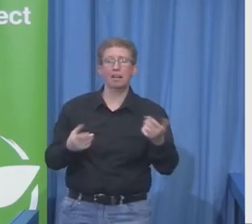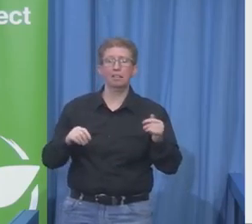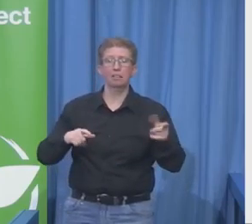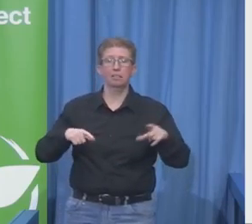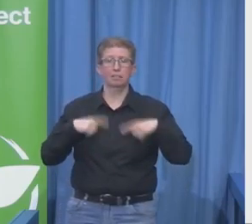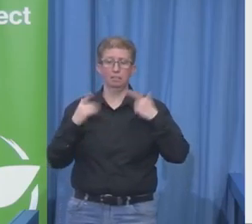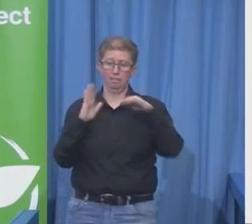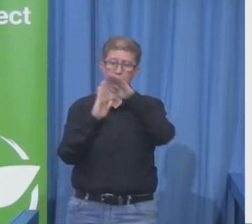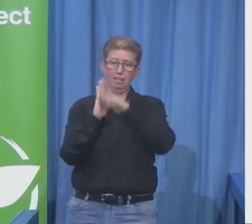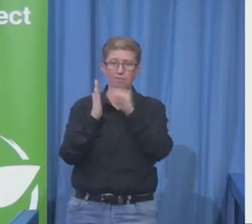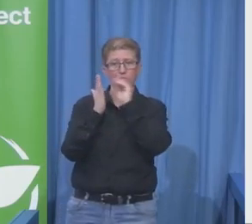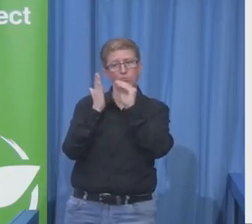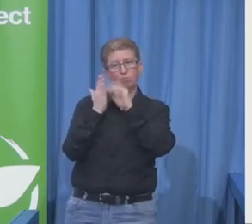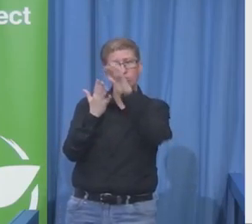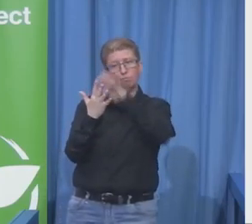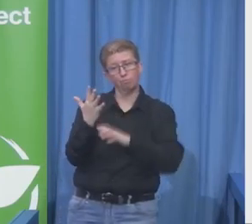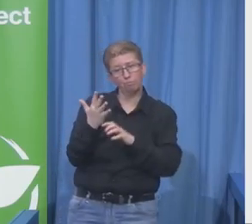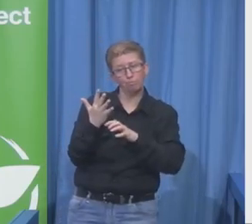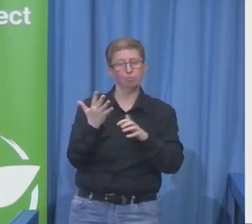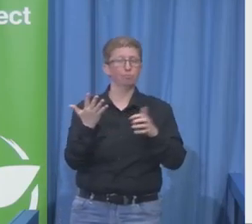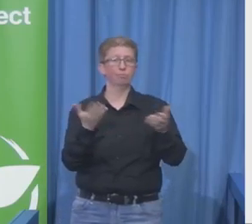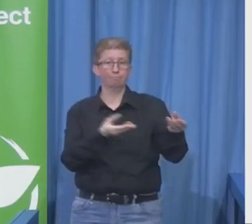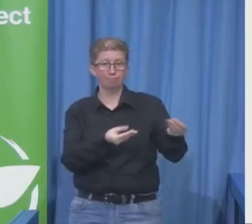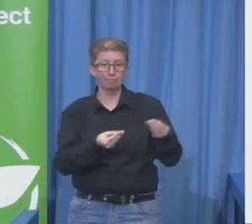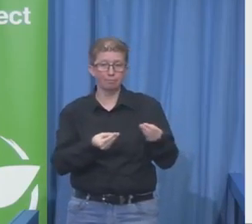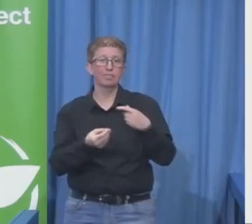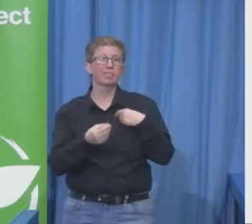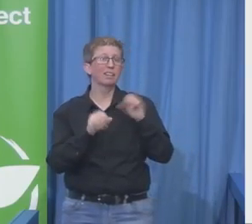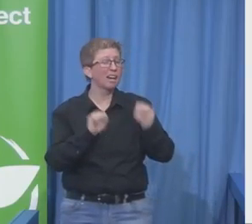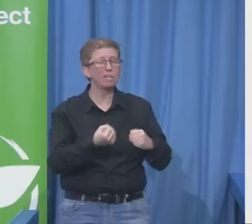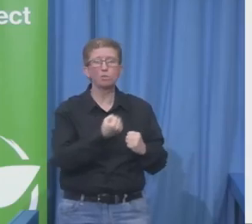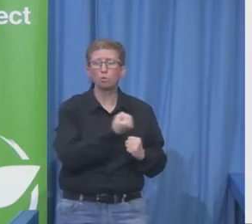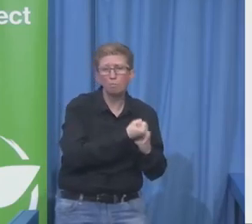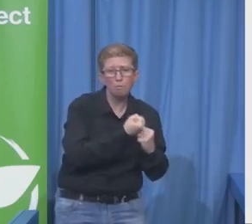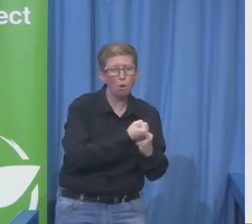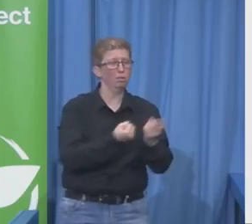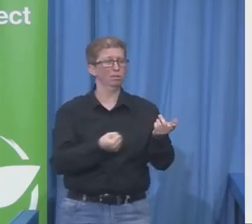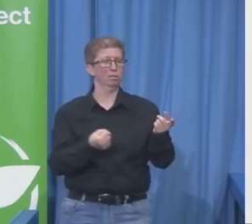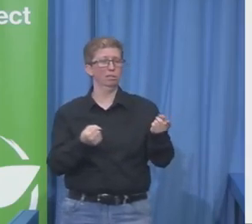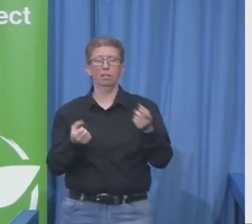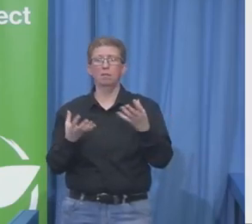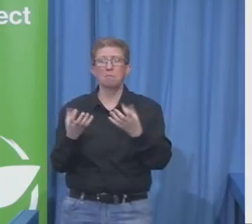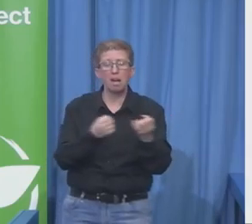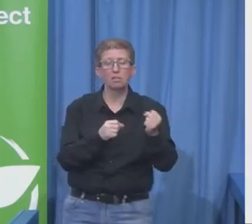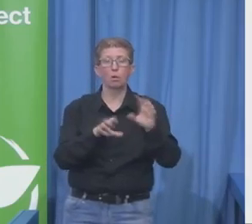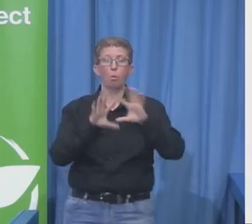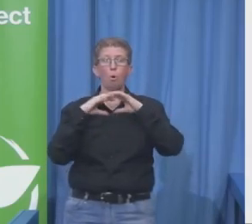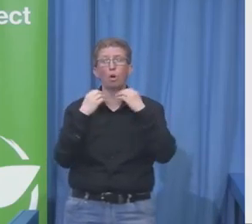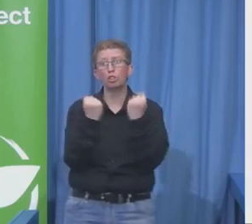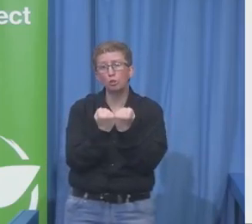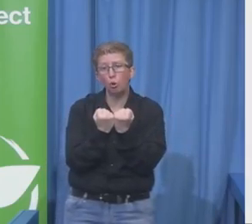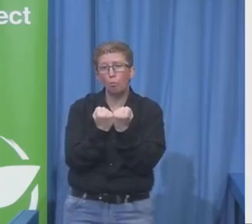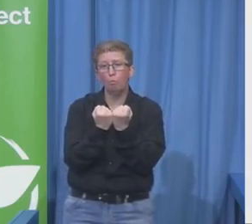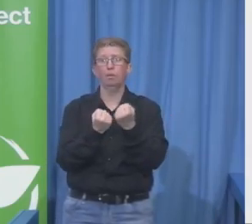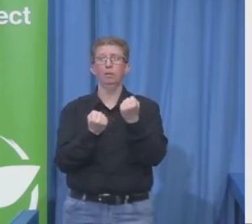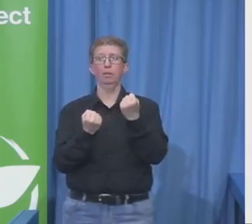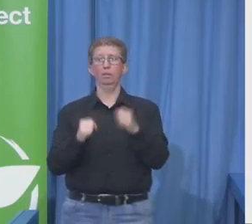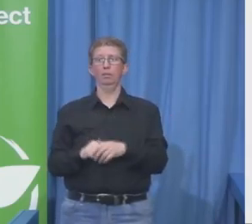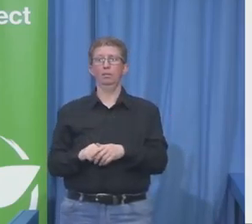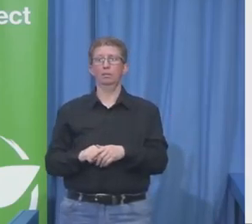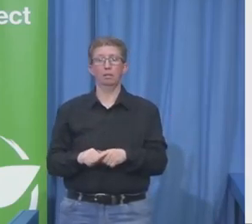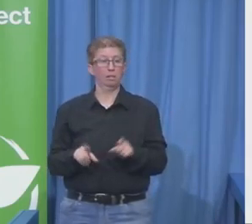other workshops, practical workshops in different soft skill topics like